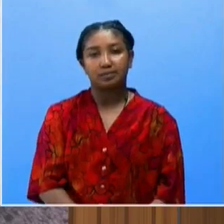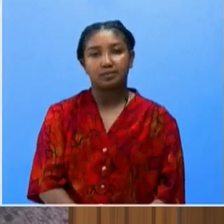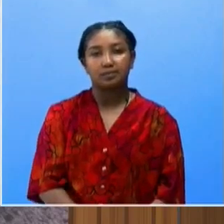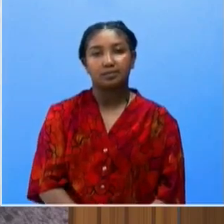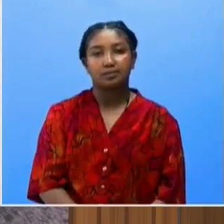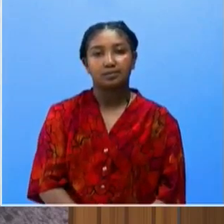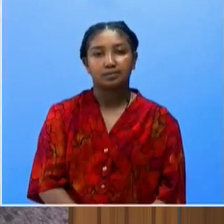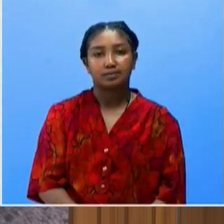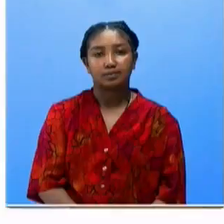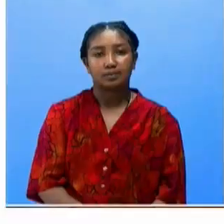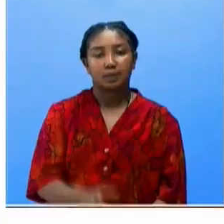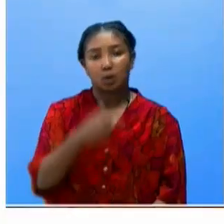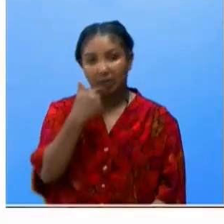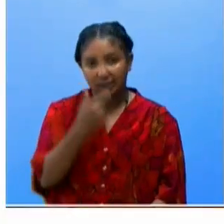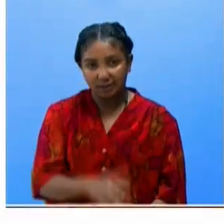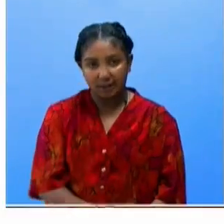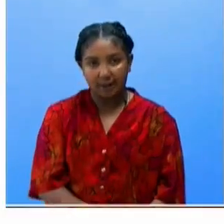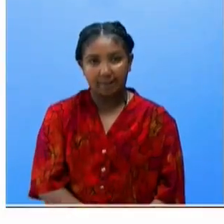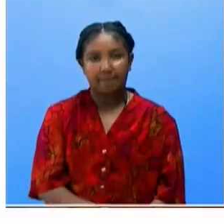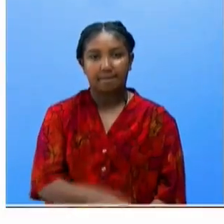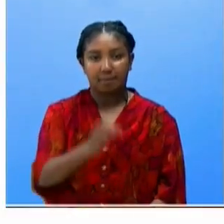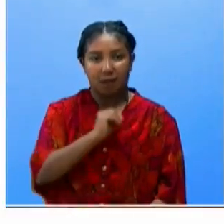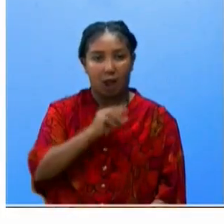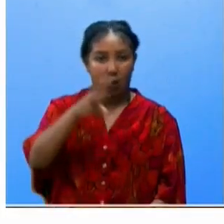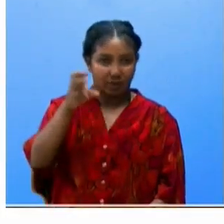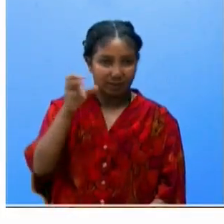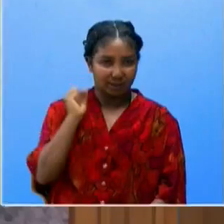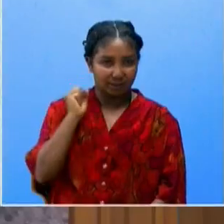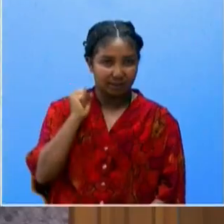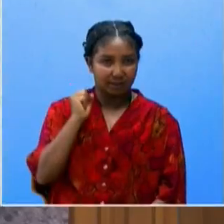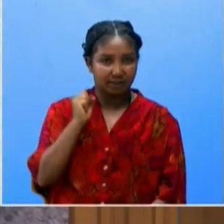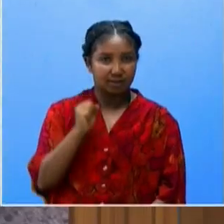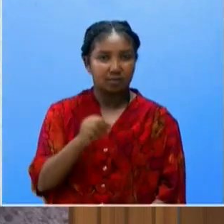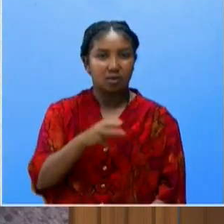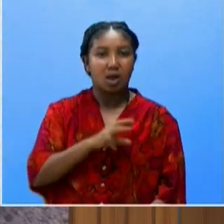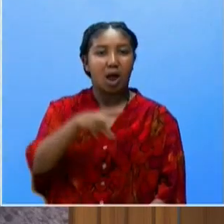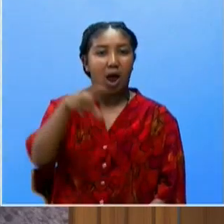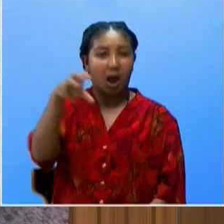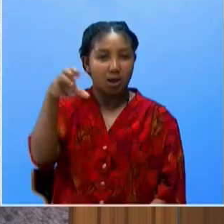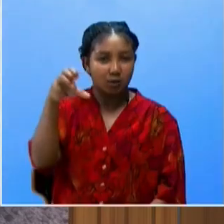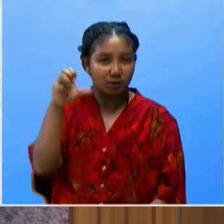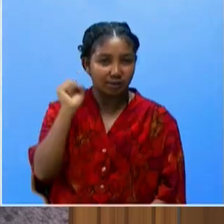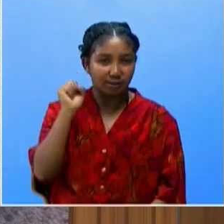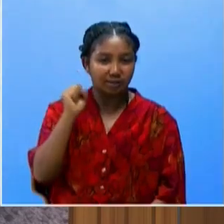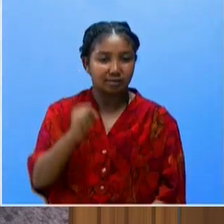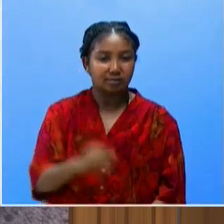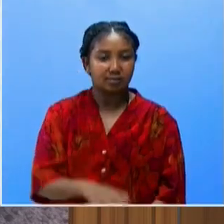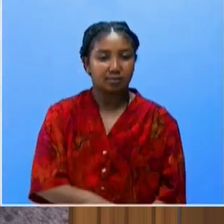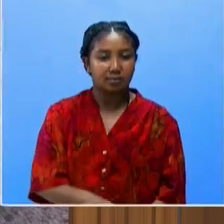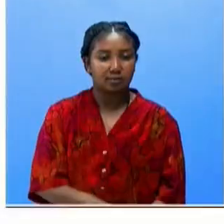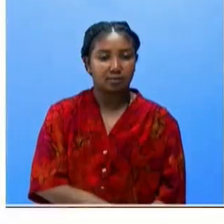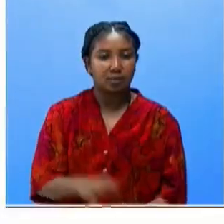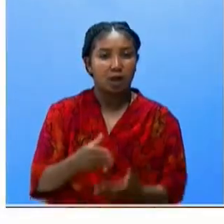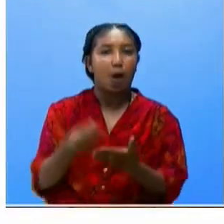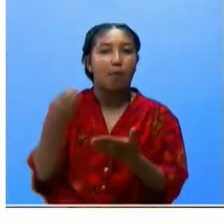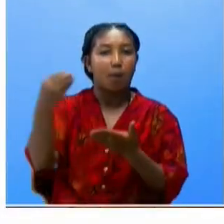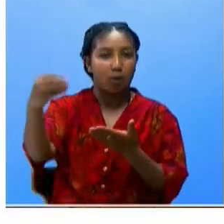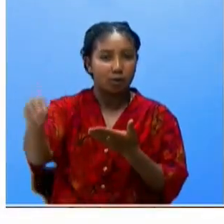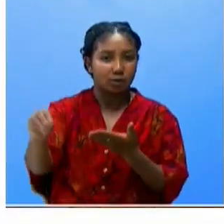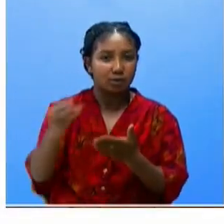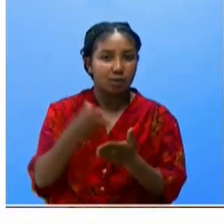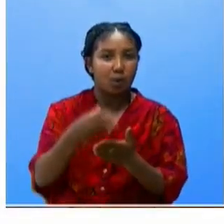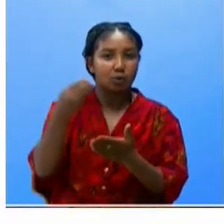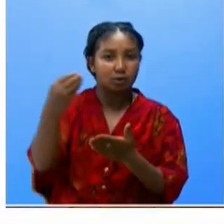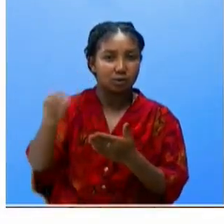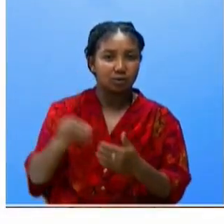Yeah? So we can say was. I was, yes? Both, yeah. I